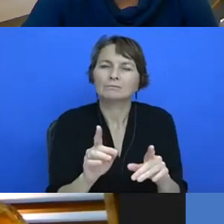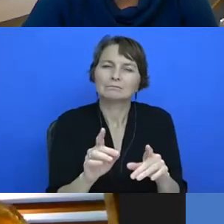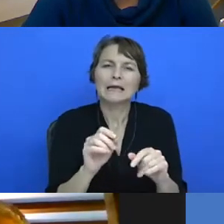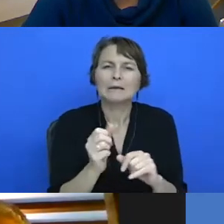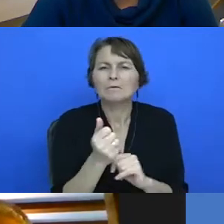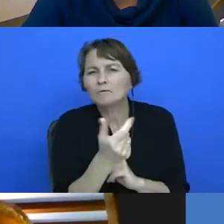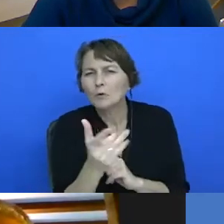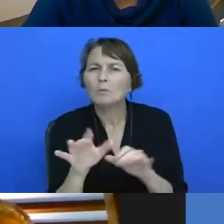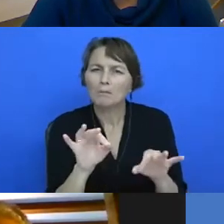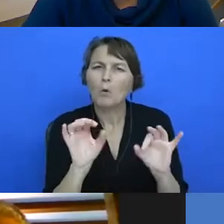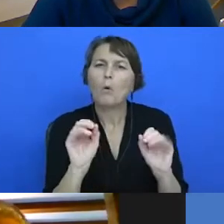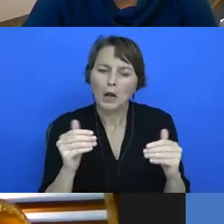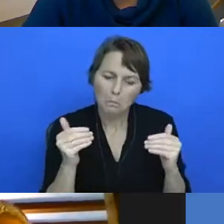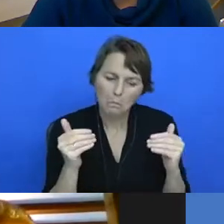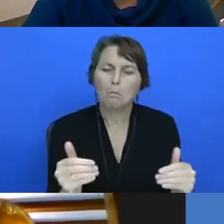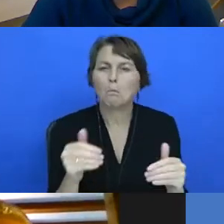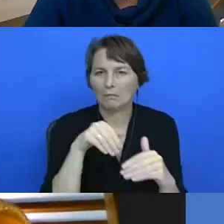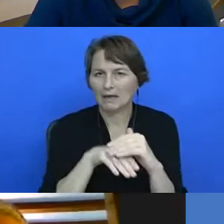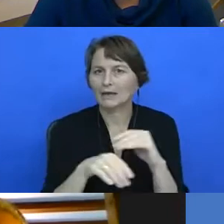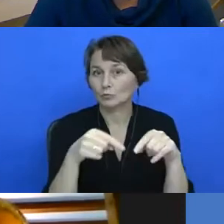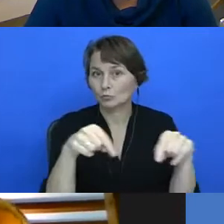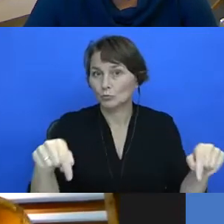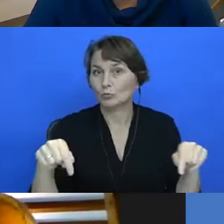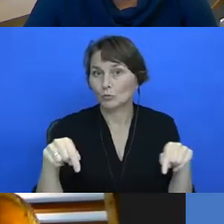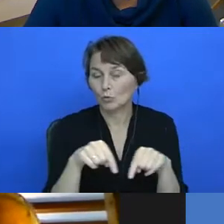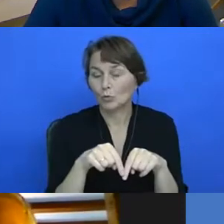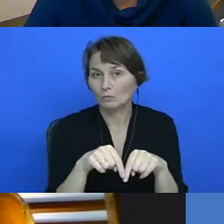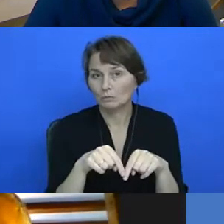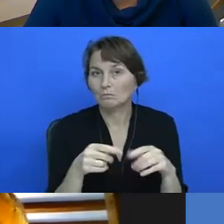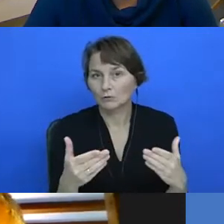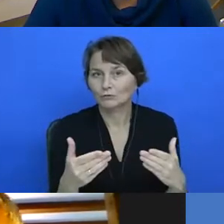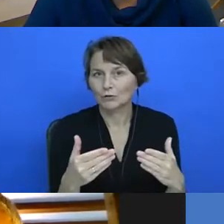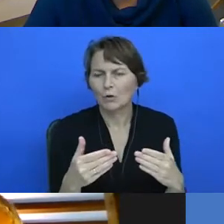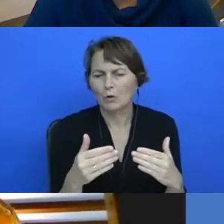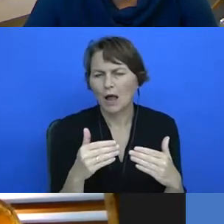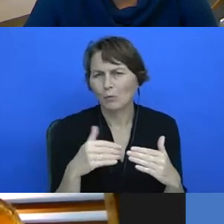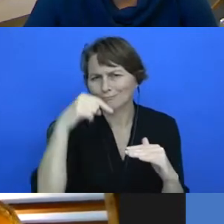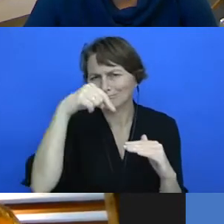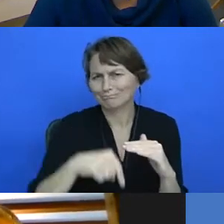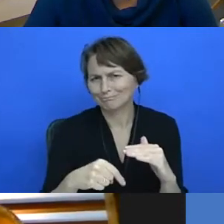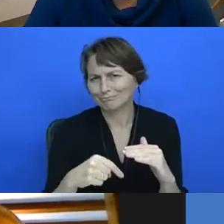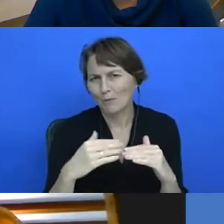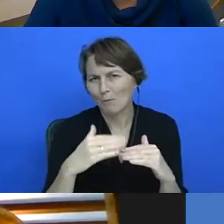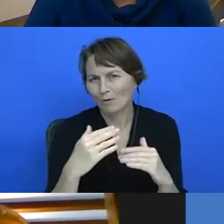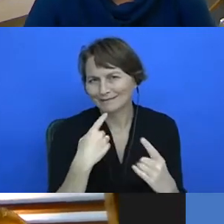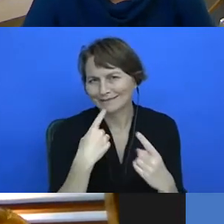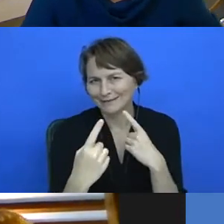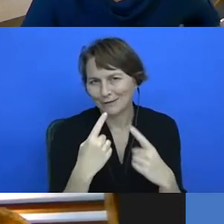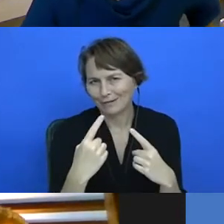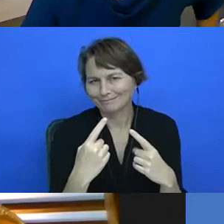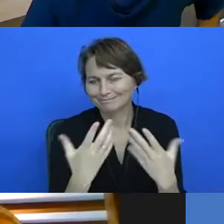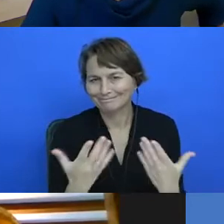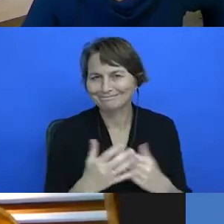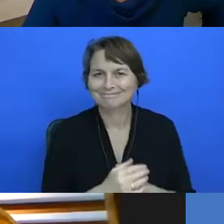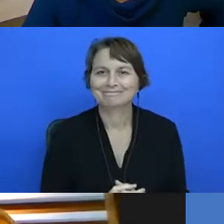of thing. So yeah, obviously we'll be talking more in detail about this as we move on.